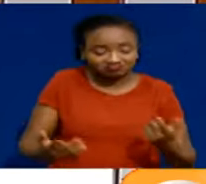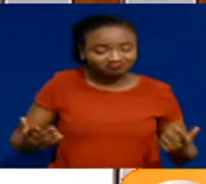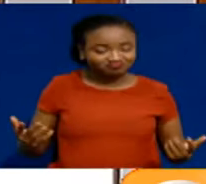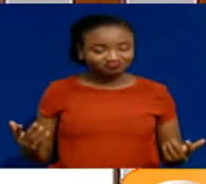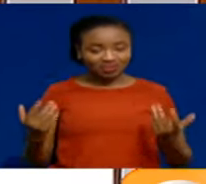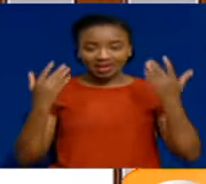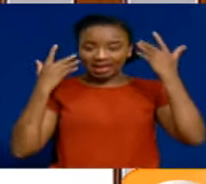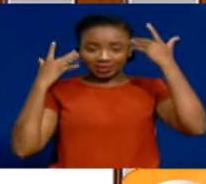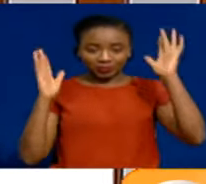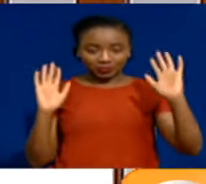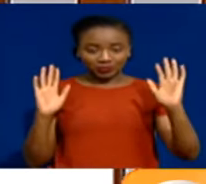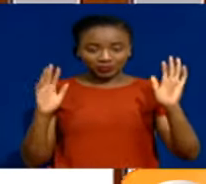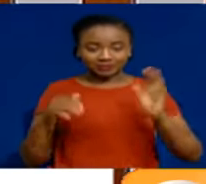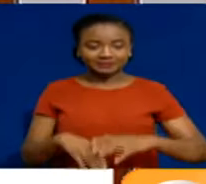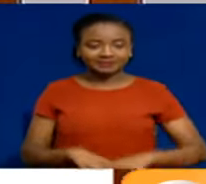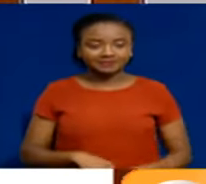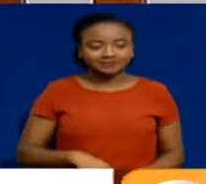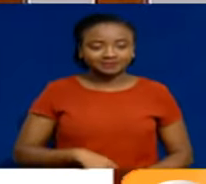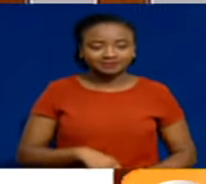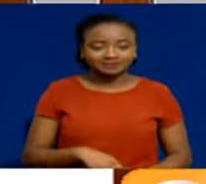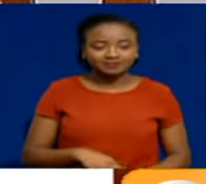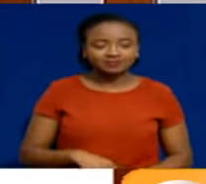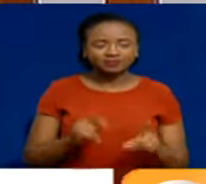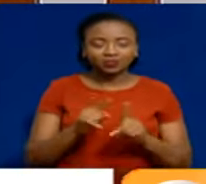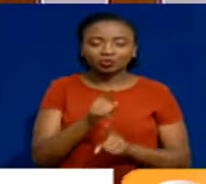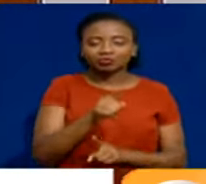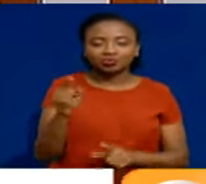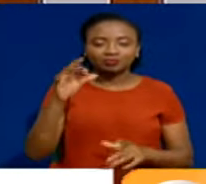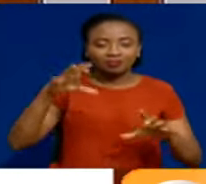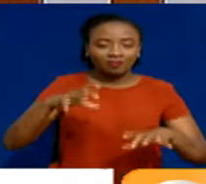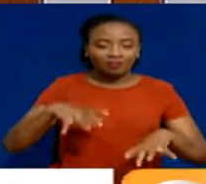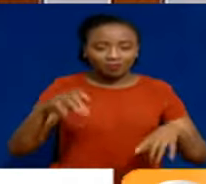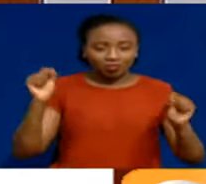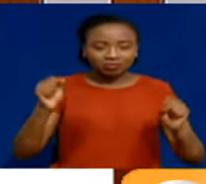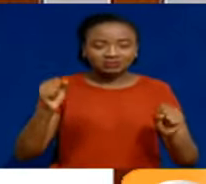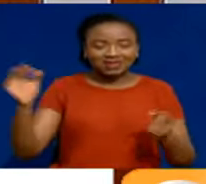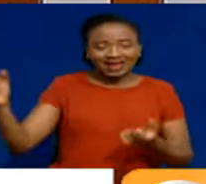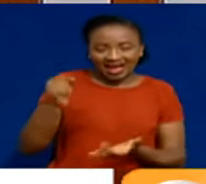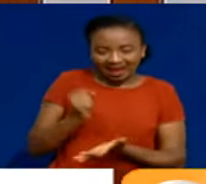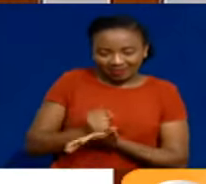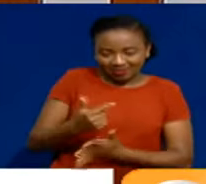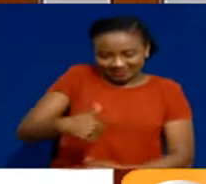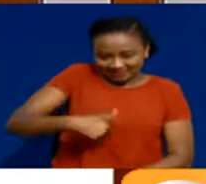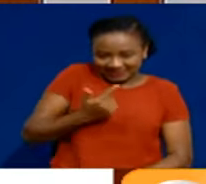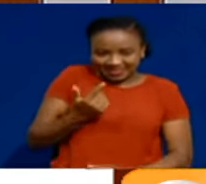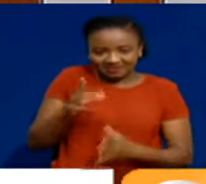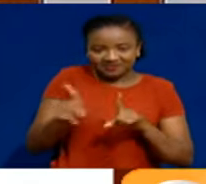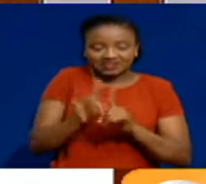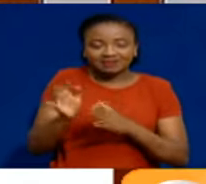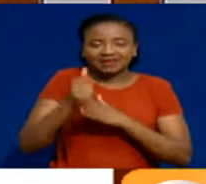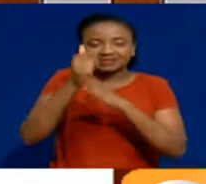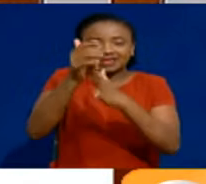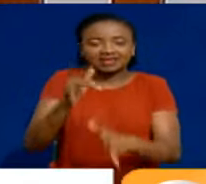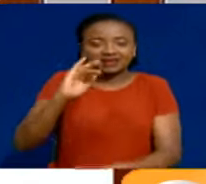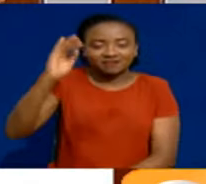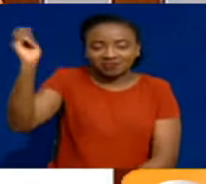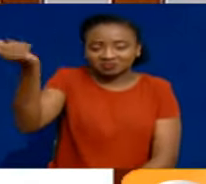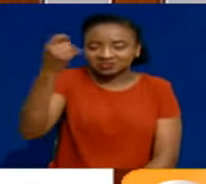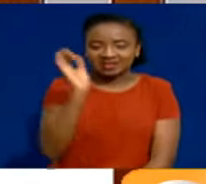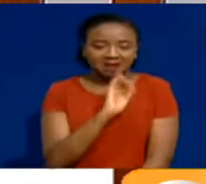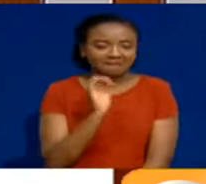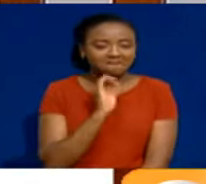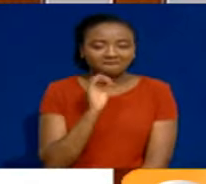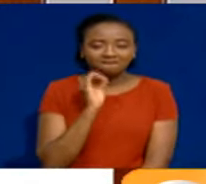not spoken. Mm. And the boss did not appoint himself as a leader of Mount Kenya. There were people